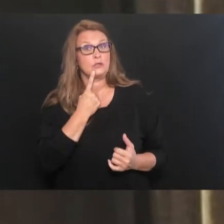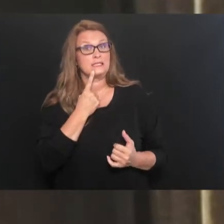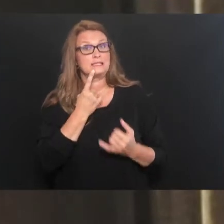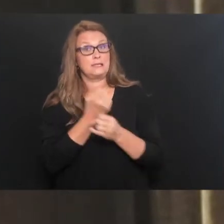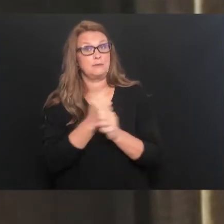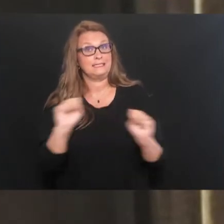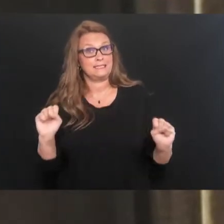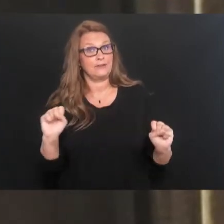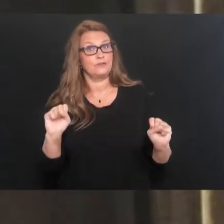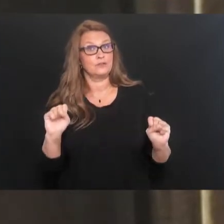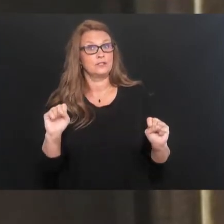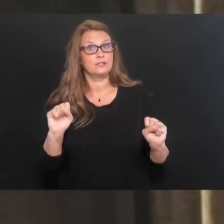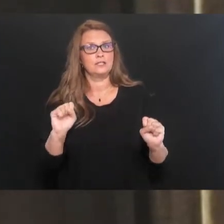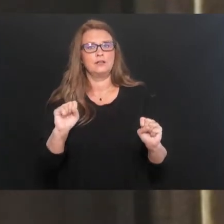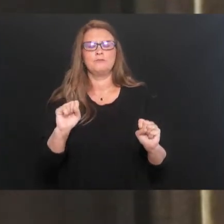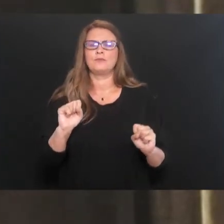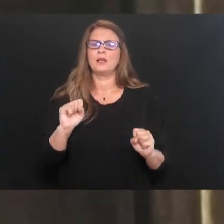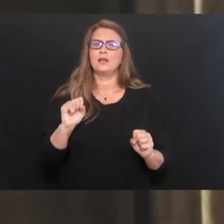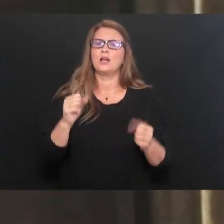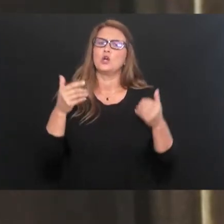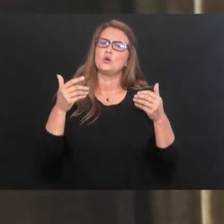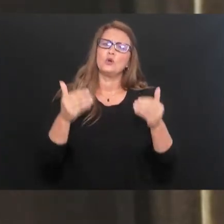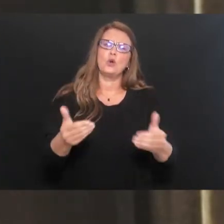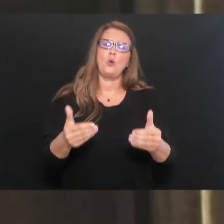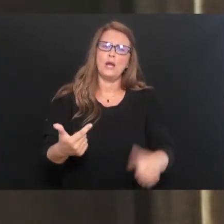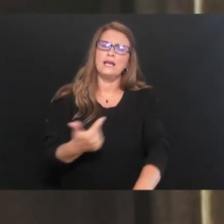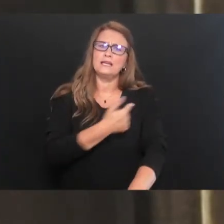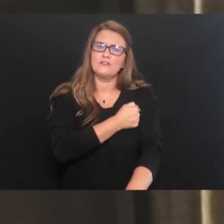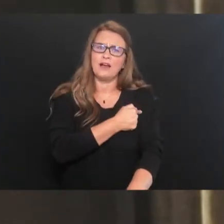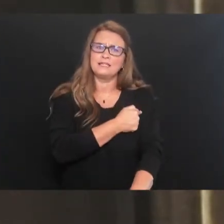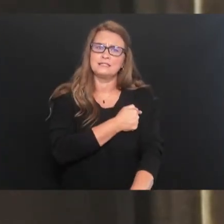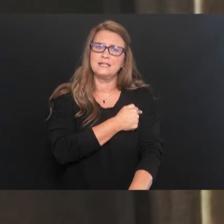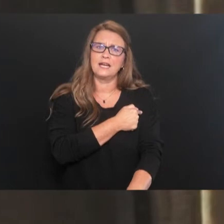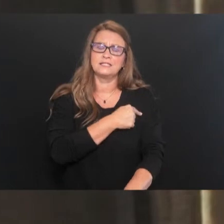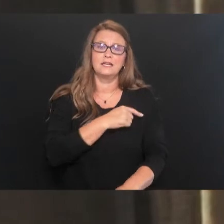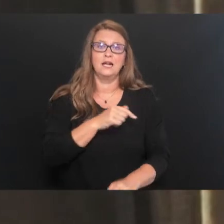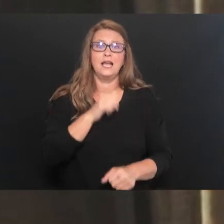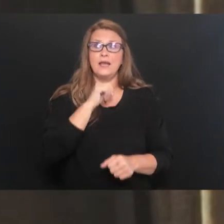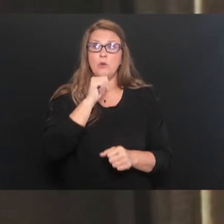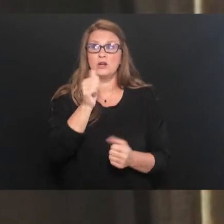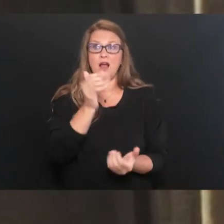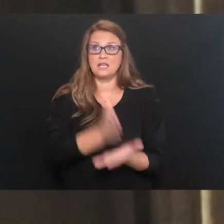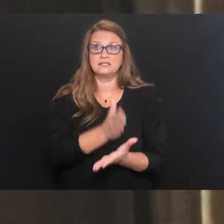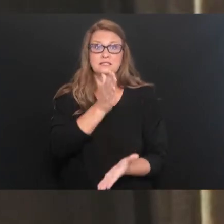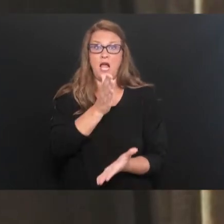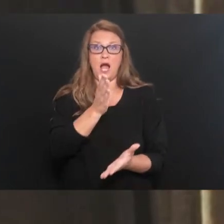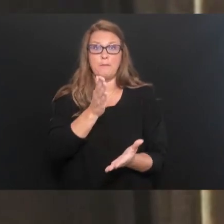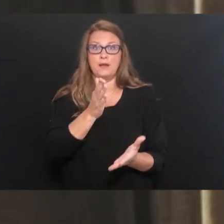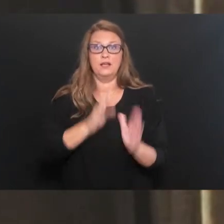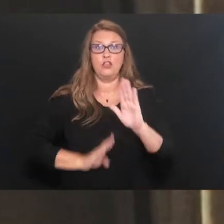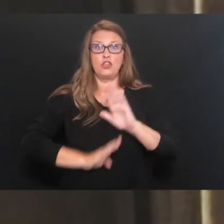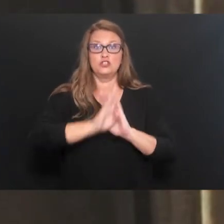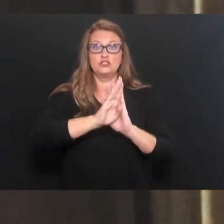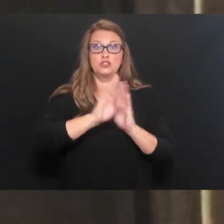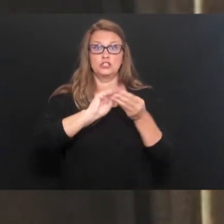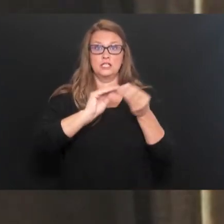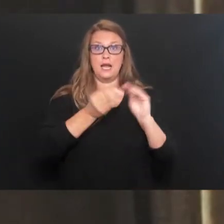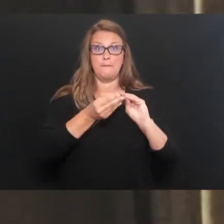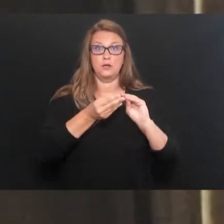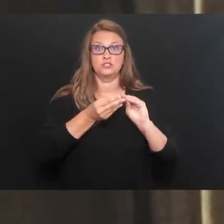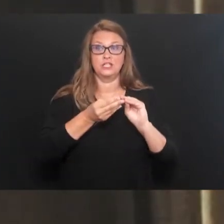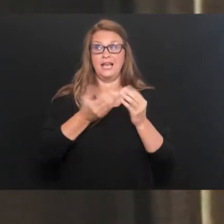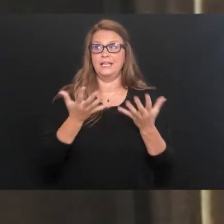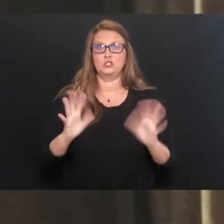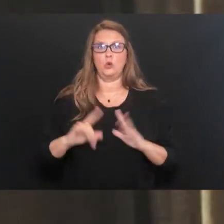vaccination. Vaccination won't get us out of this surge right now. It has already started, and it will need to consume